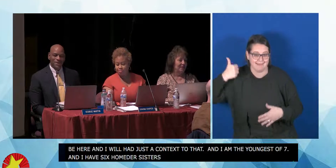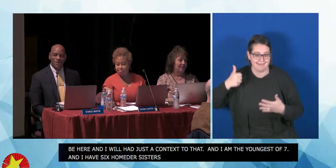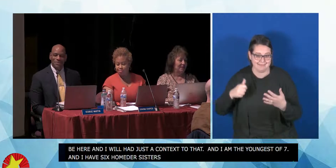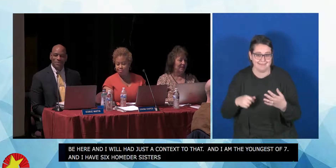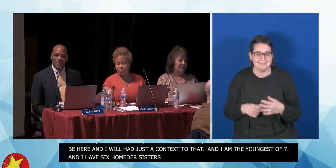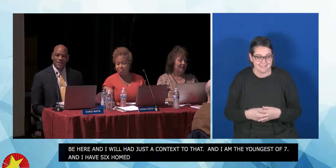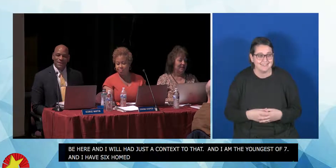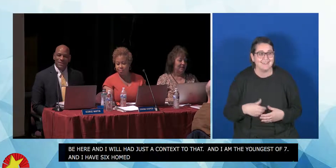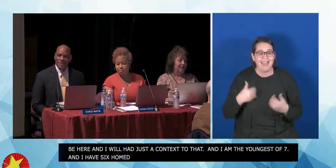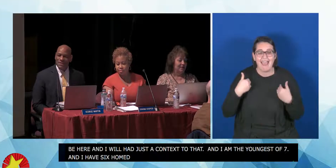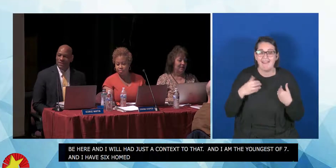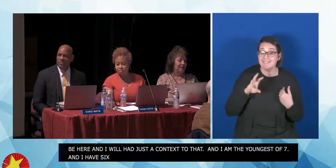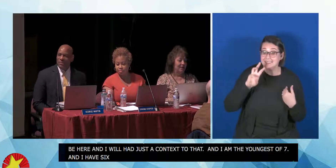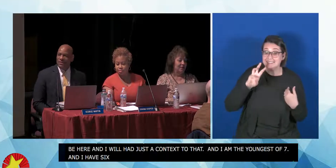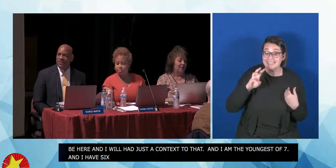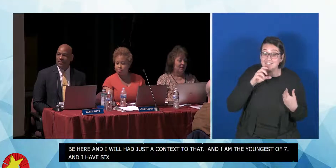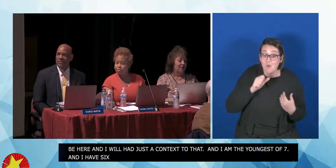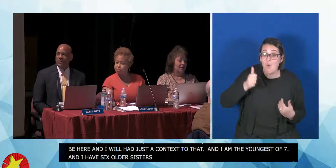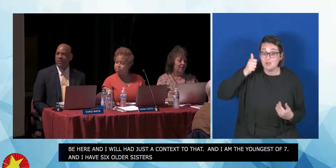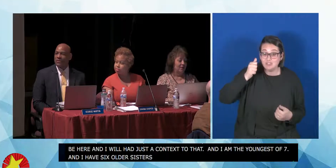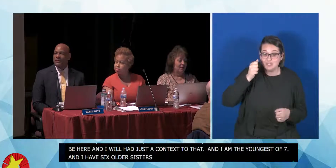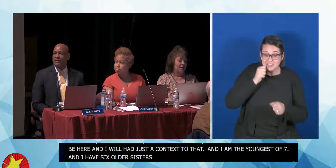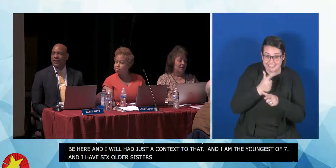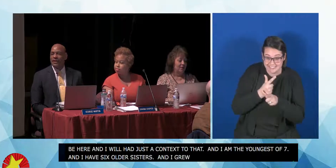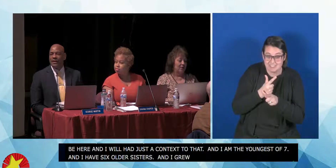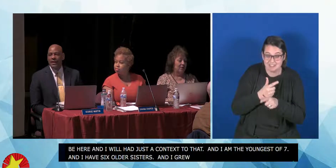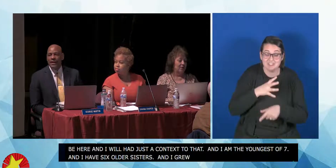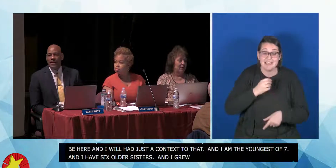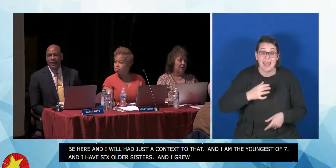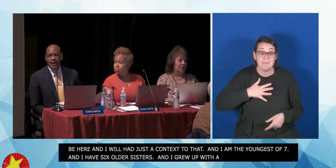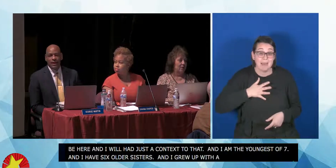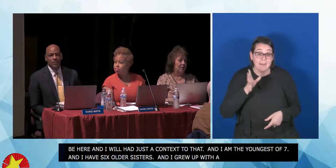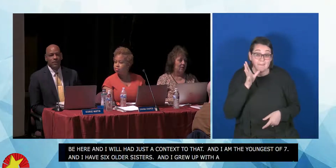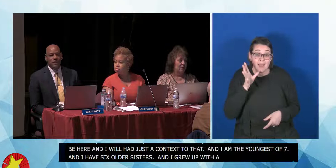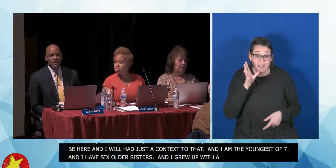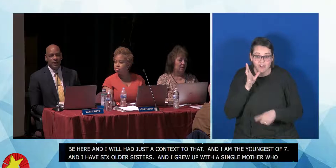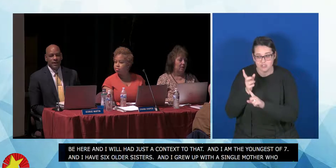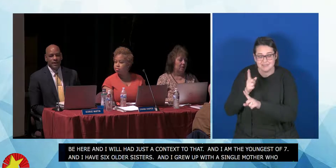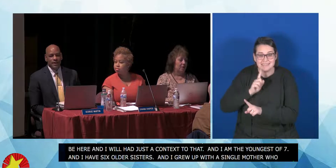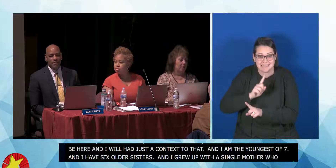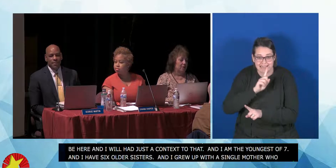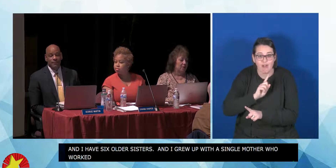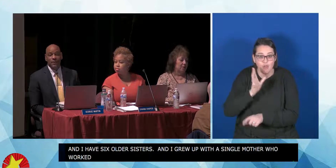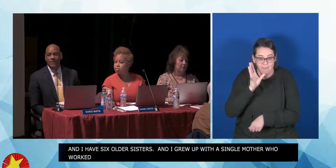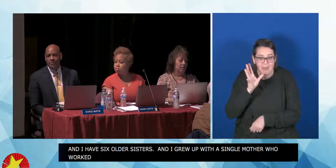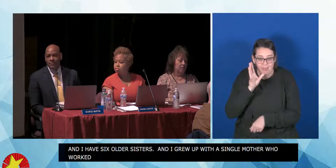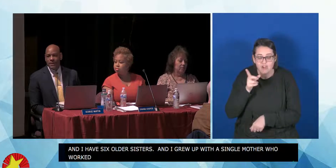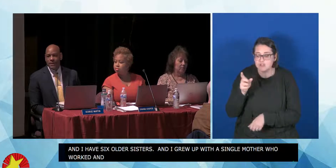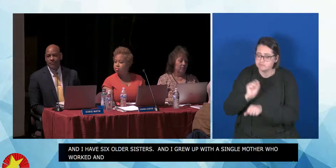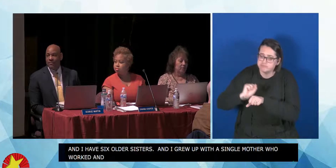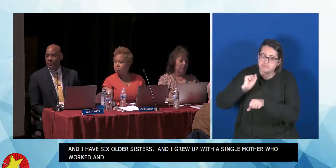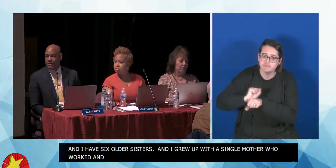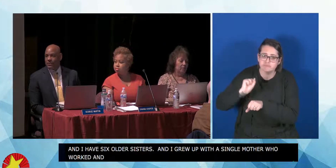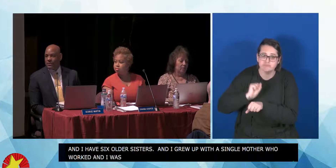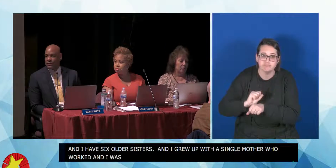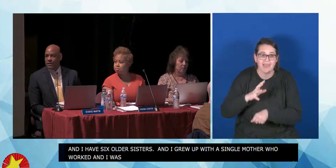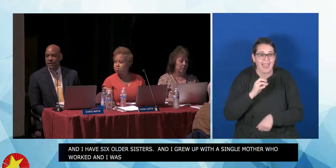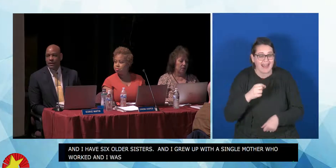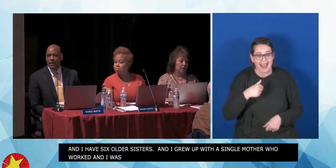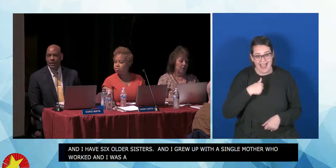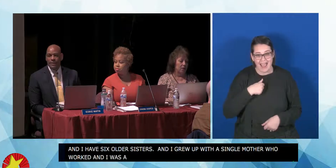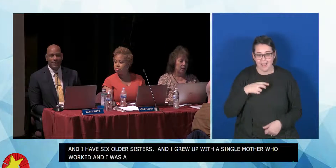I grew up with a single mother who worked, and I was a victim of public